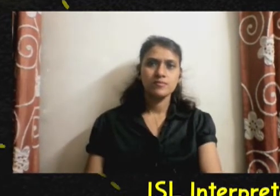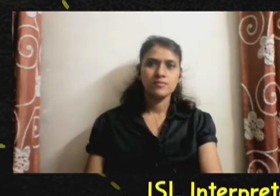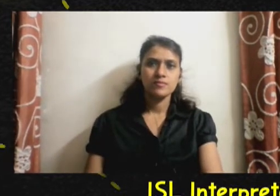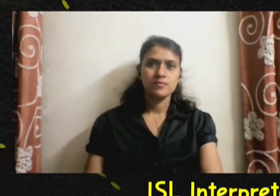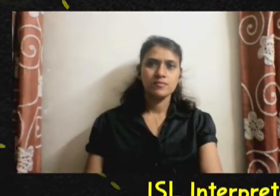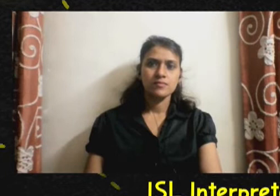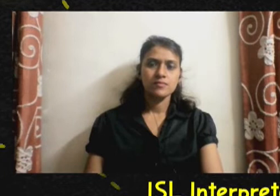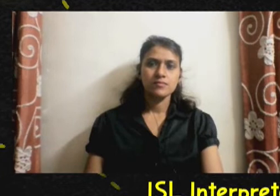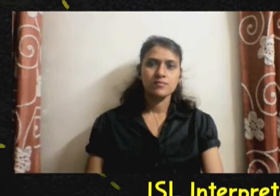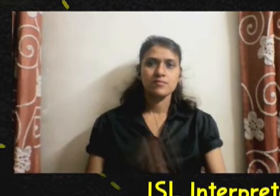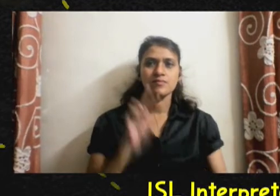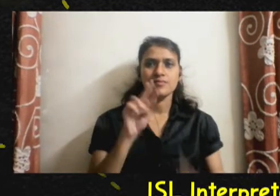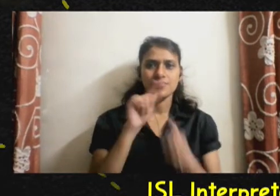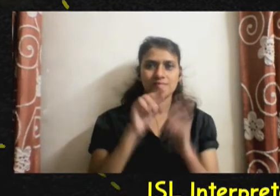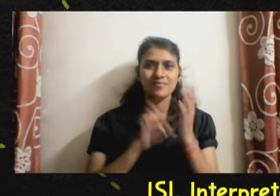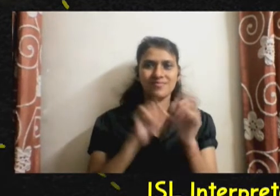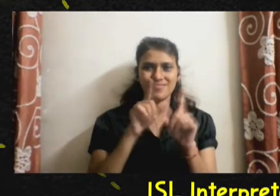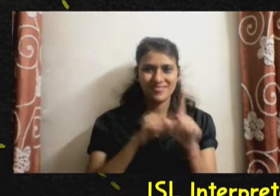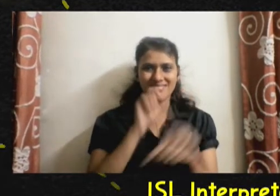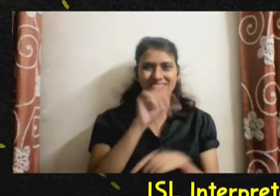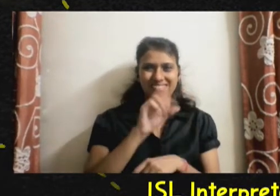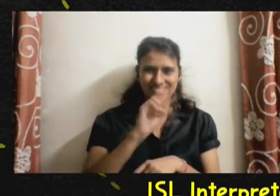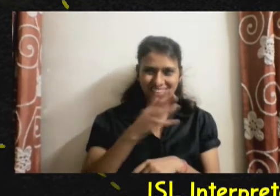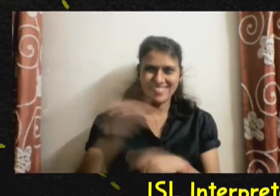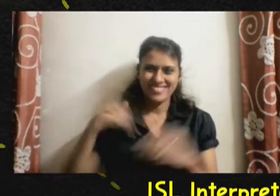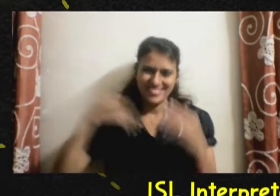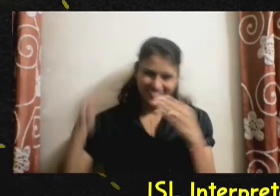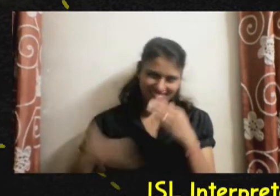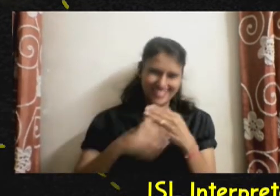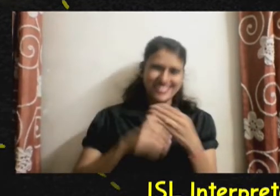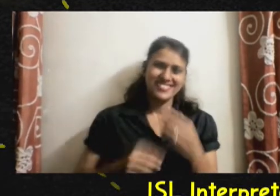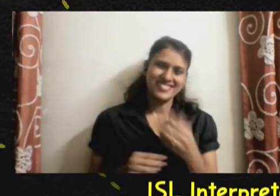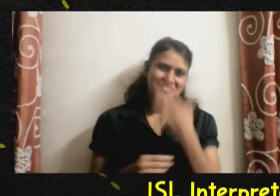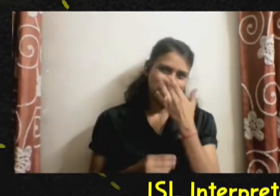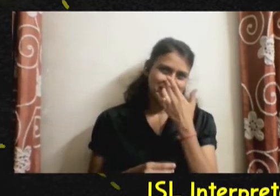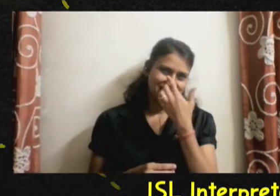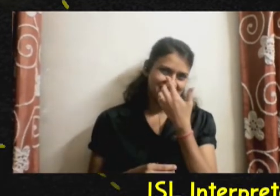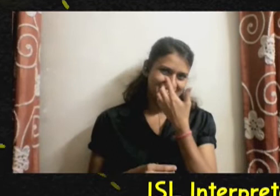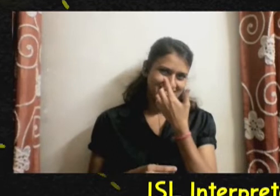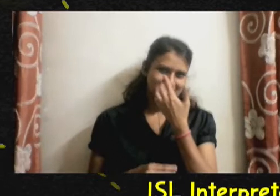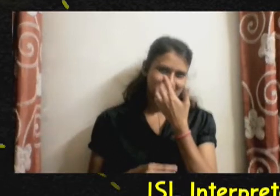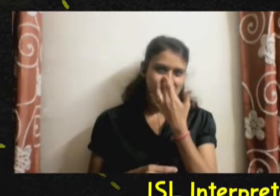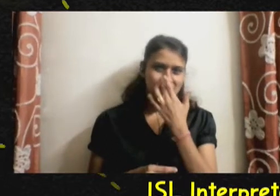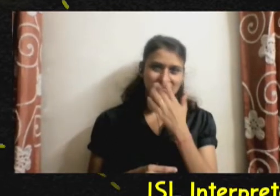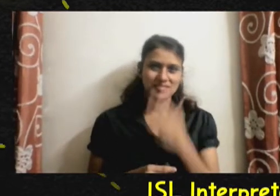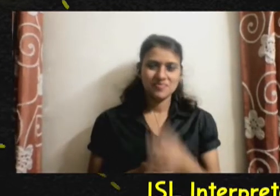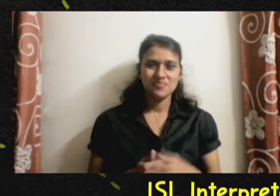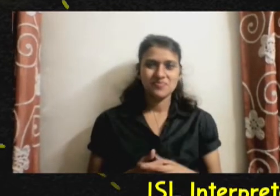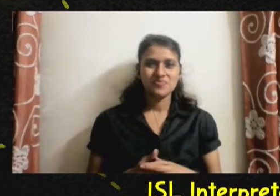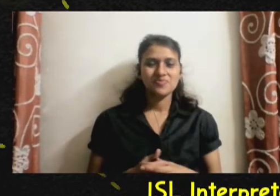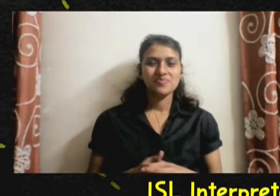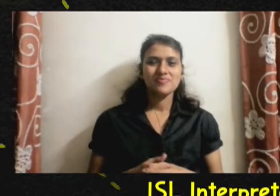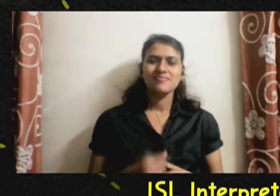Vinay, you start. I'll come in. Okay, no, yeah, I was responding to, I looked at that question and I